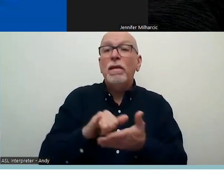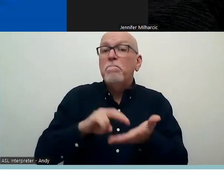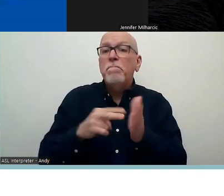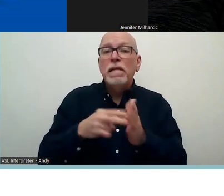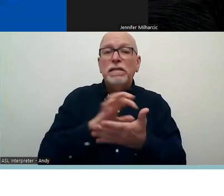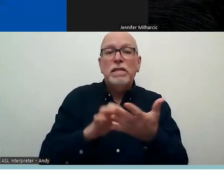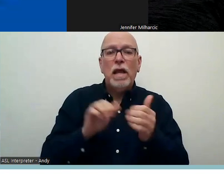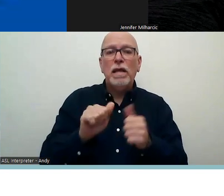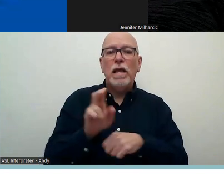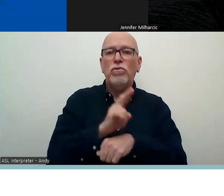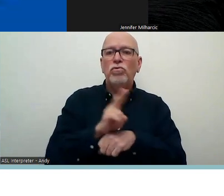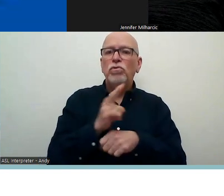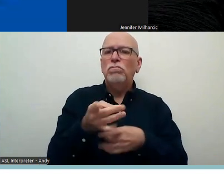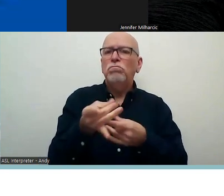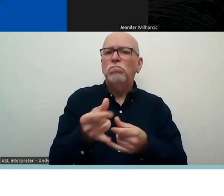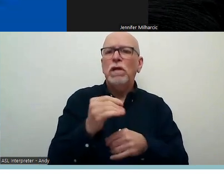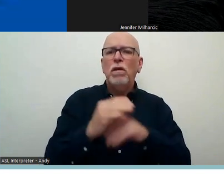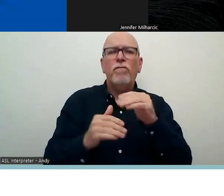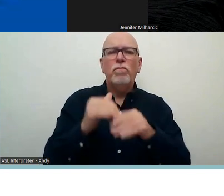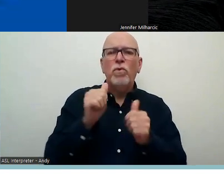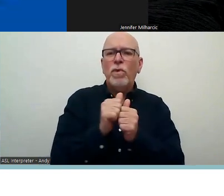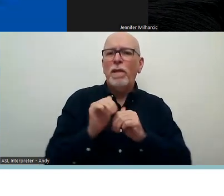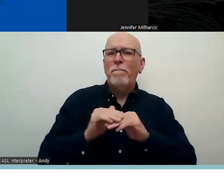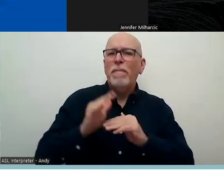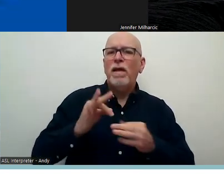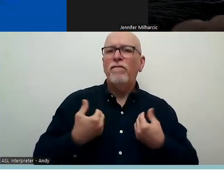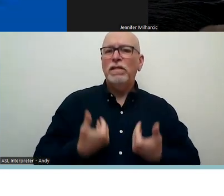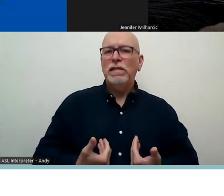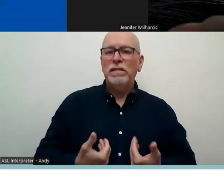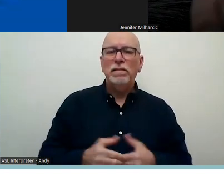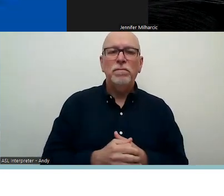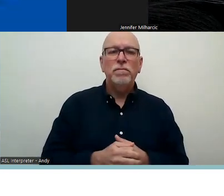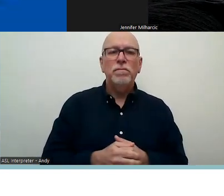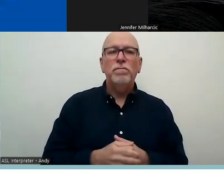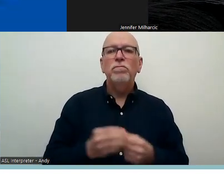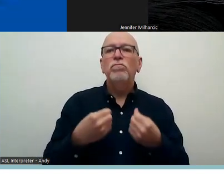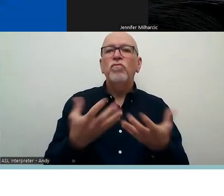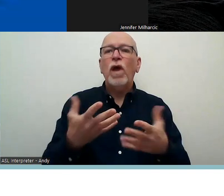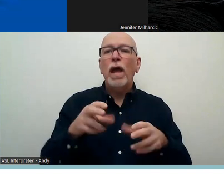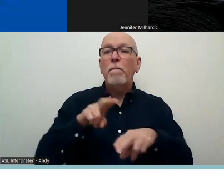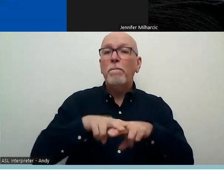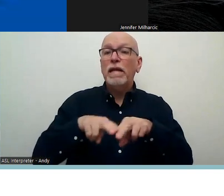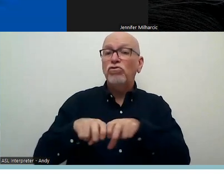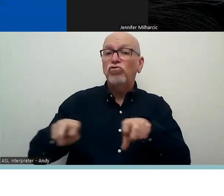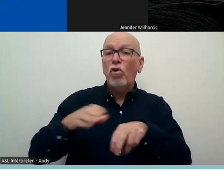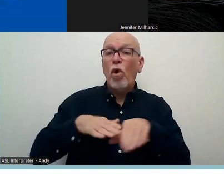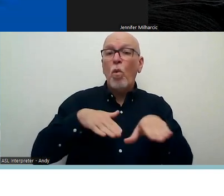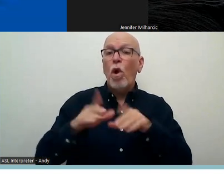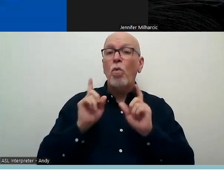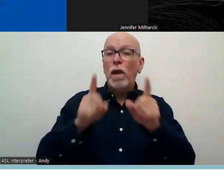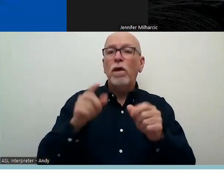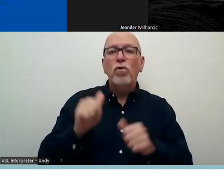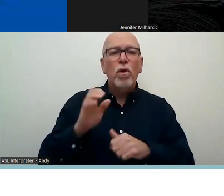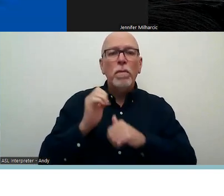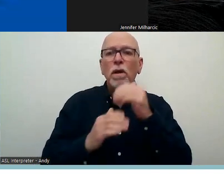can be used efficiently and comfortably and with a minimum of fatigue providing benches along the walkway can be comfortable